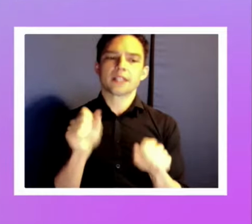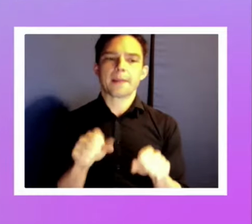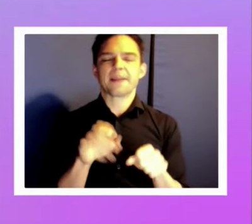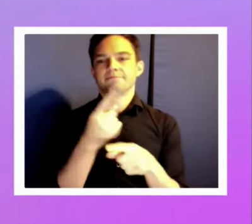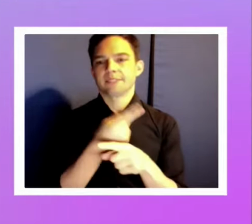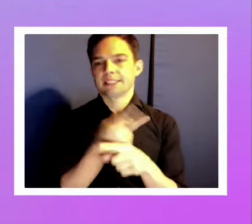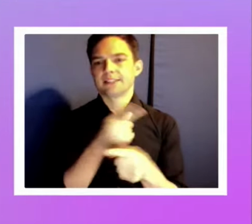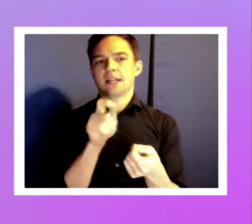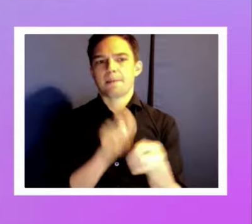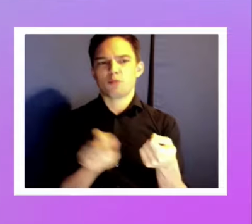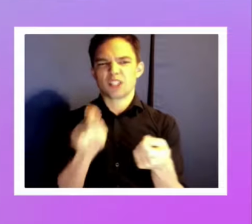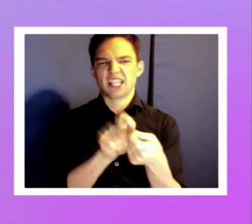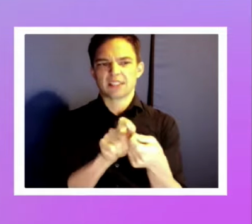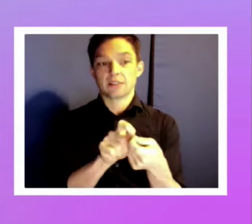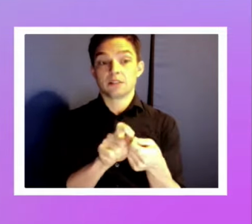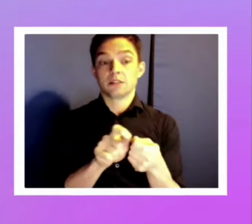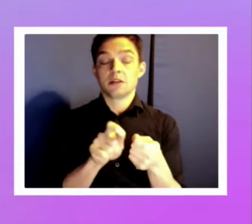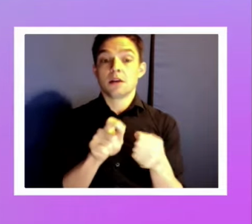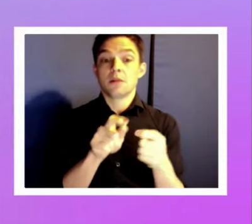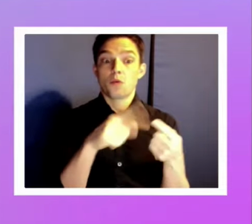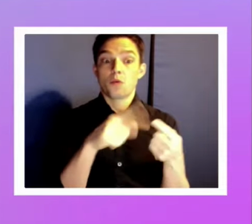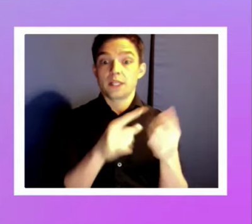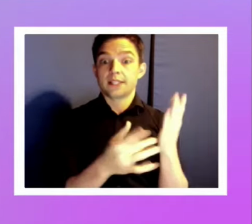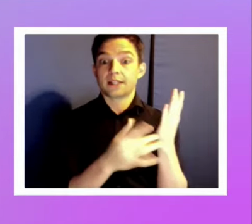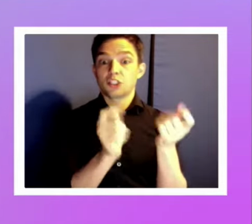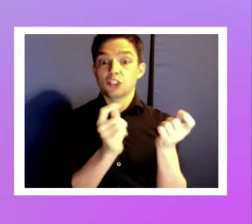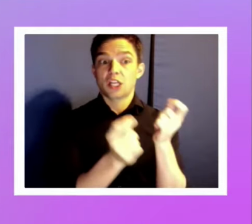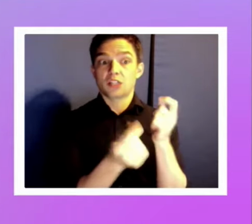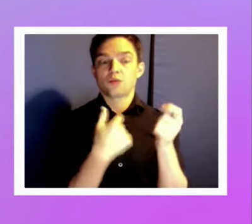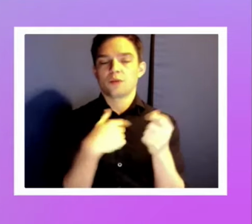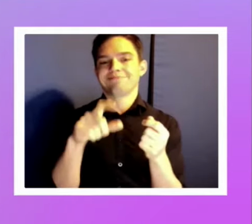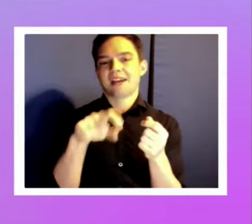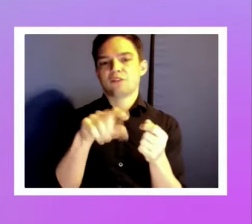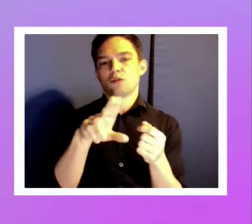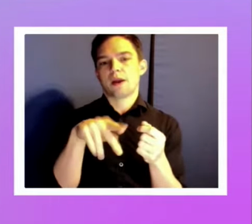the technologies change, we need to update the rules.